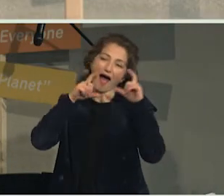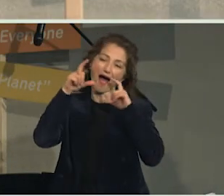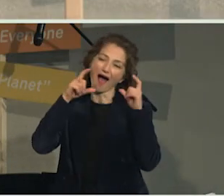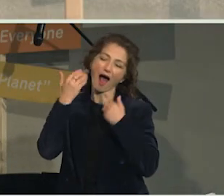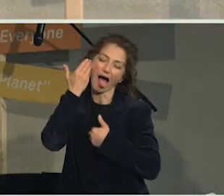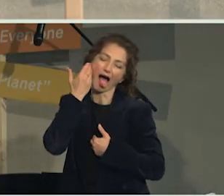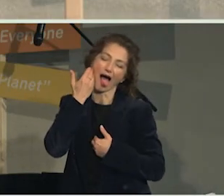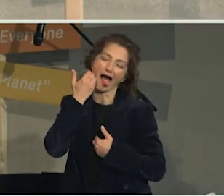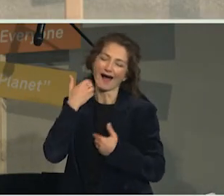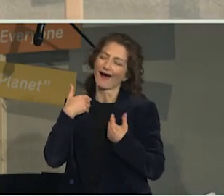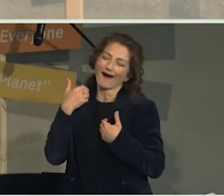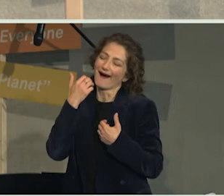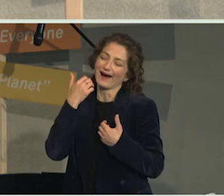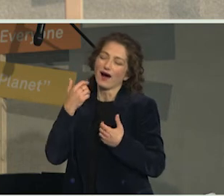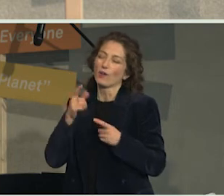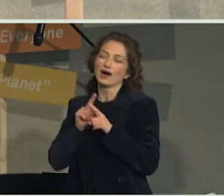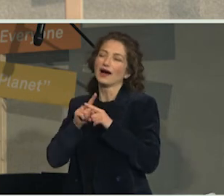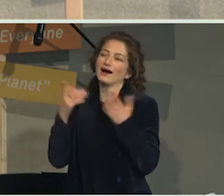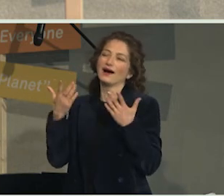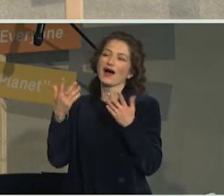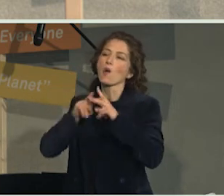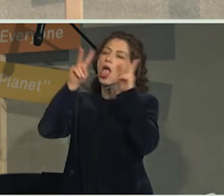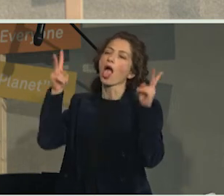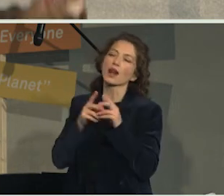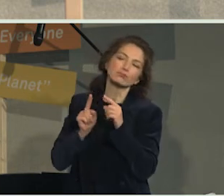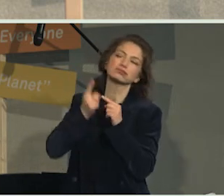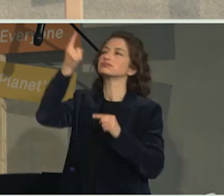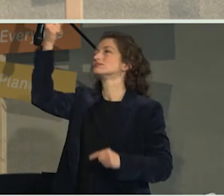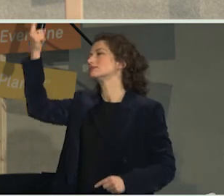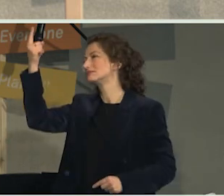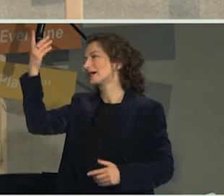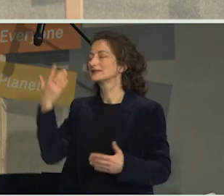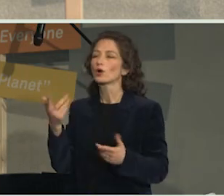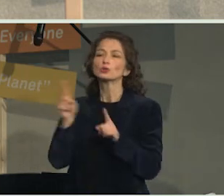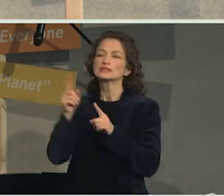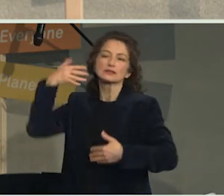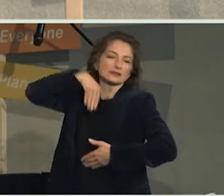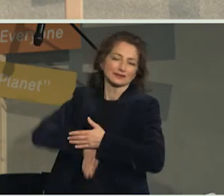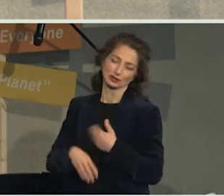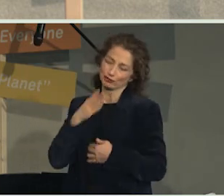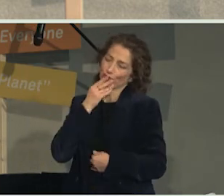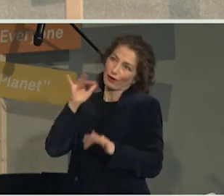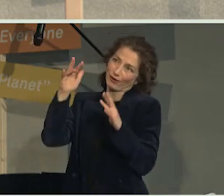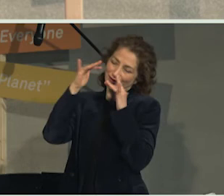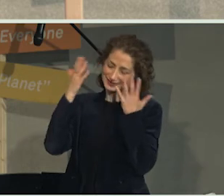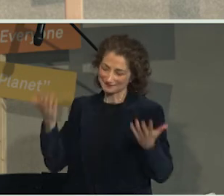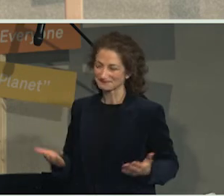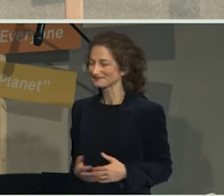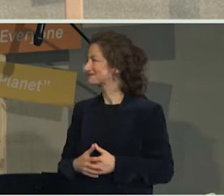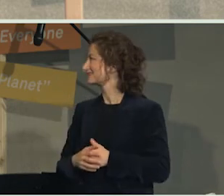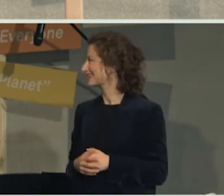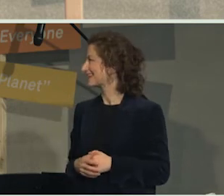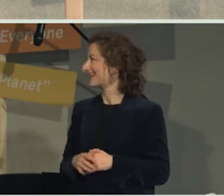it looks like it feels sublime to, like, be able to do this and make that kind of music. The only thing I could do was get the look, but the music didn't